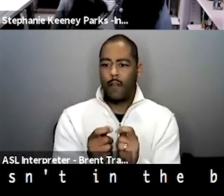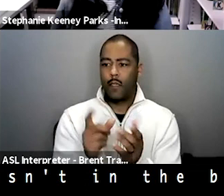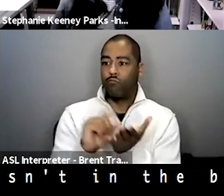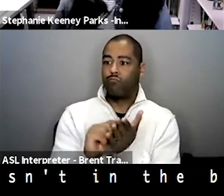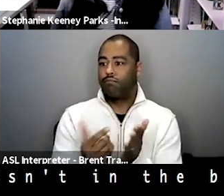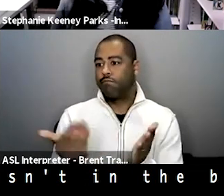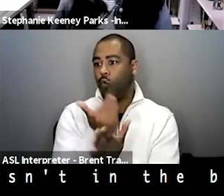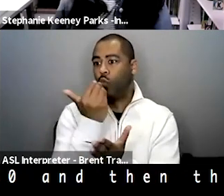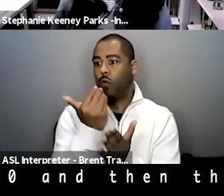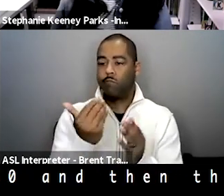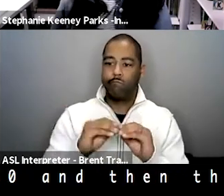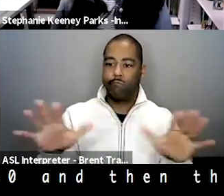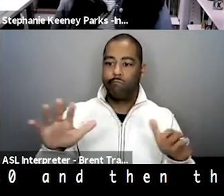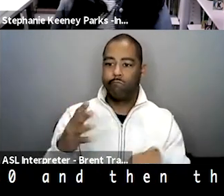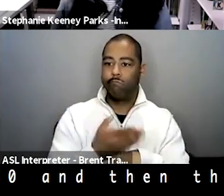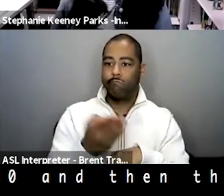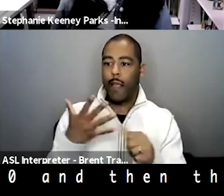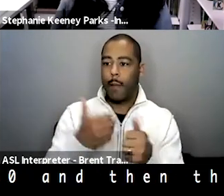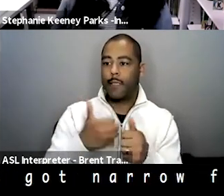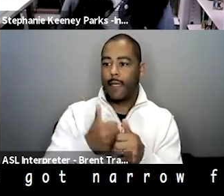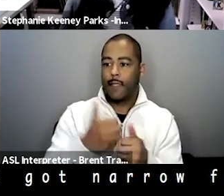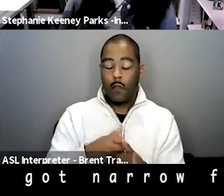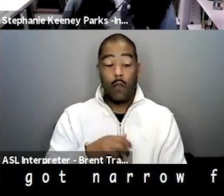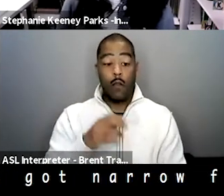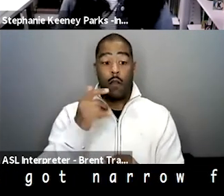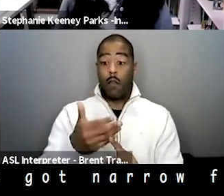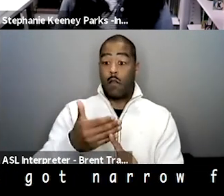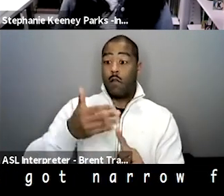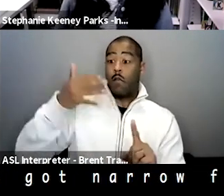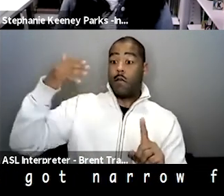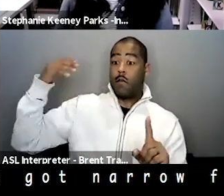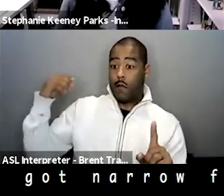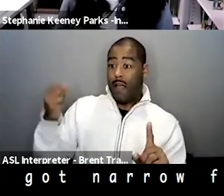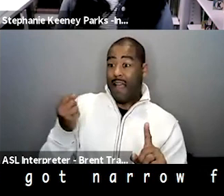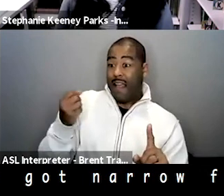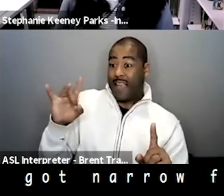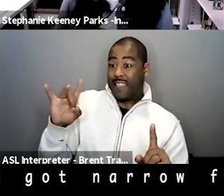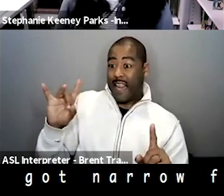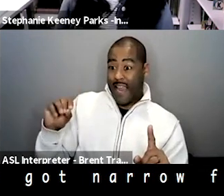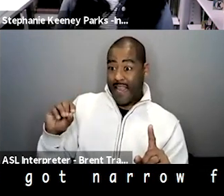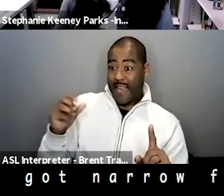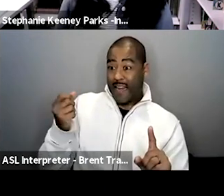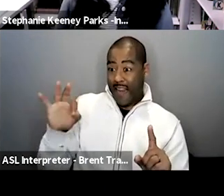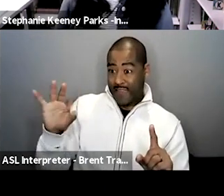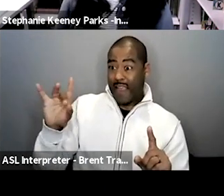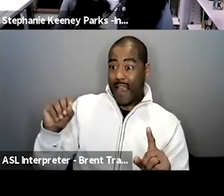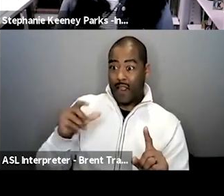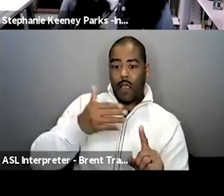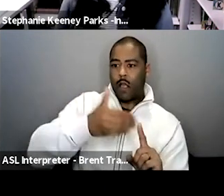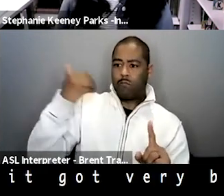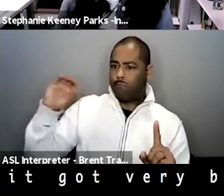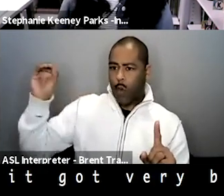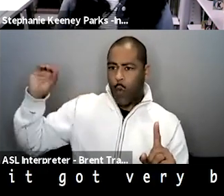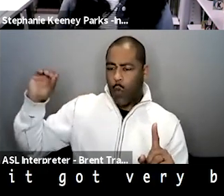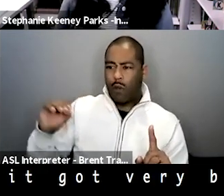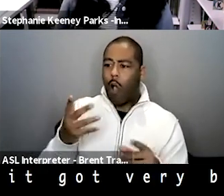And autism wasn't in the book at all until 1980. And then the diagnosis got very narrow